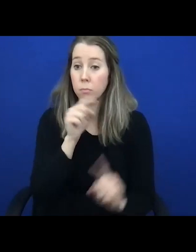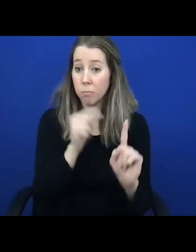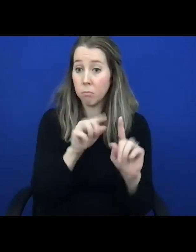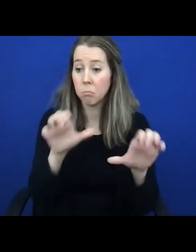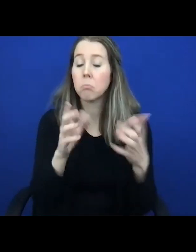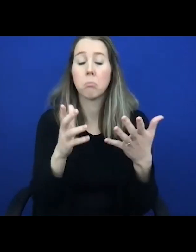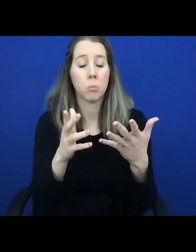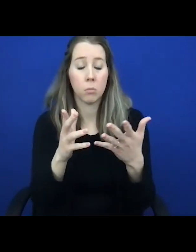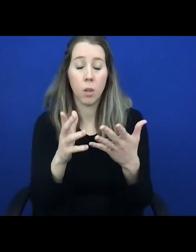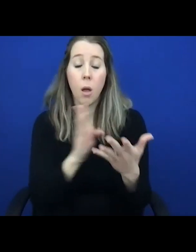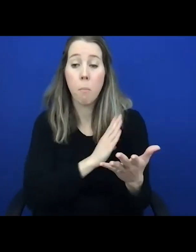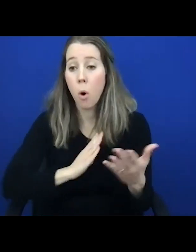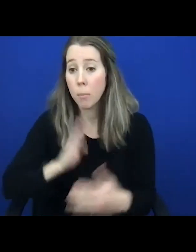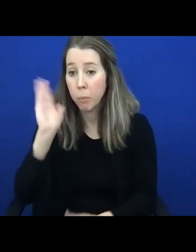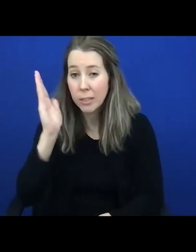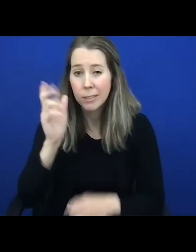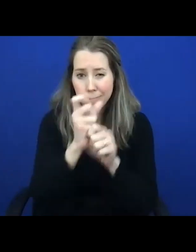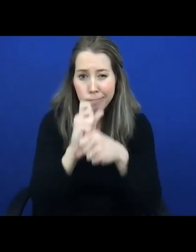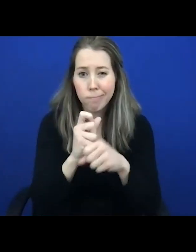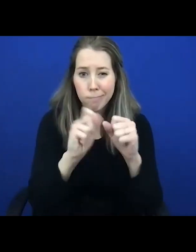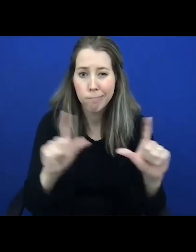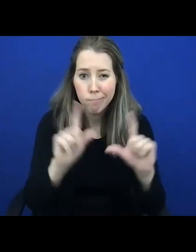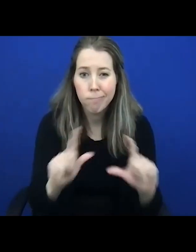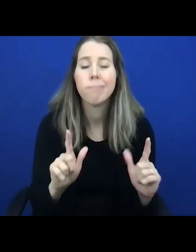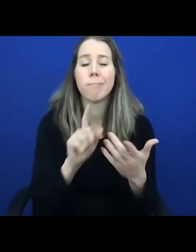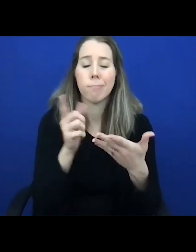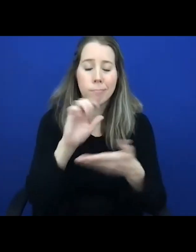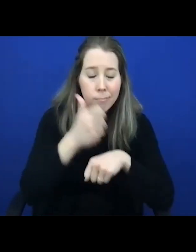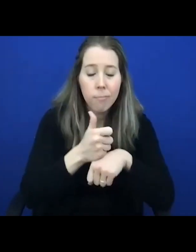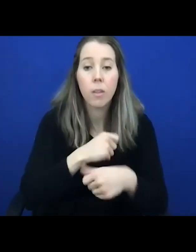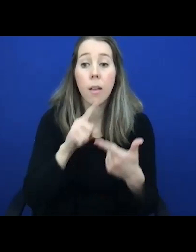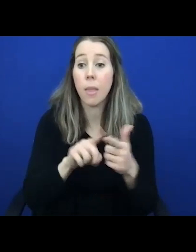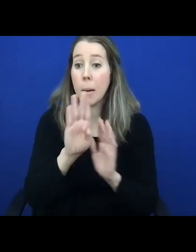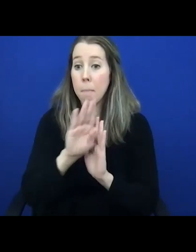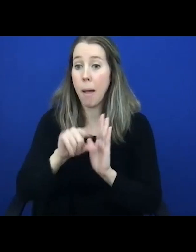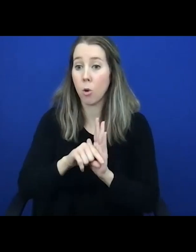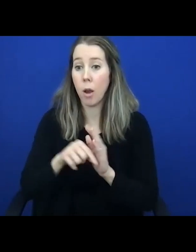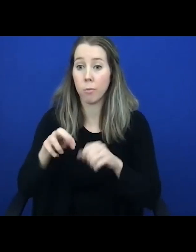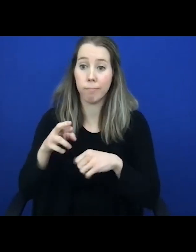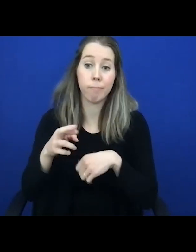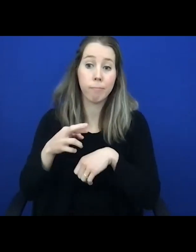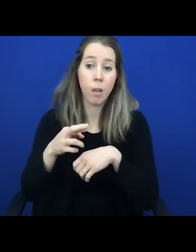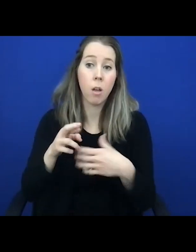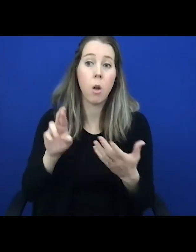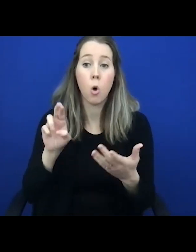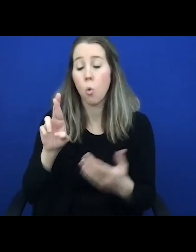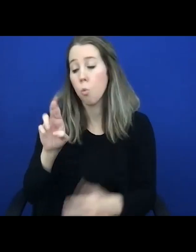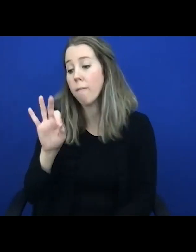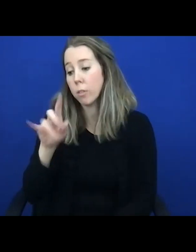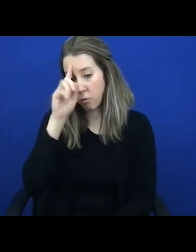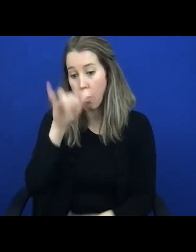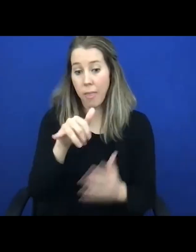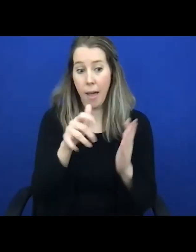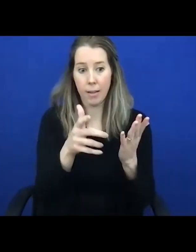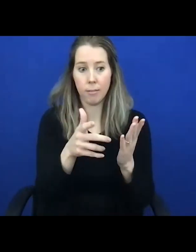but you're also going to create the backup references to the literature to support your choices that